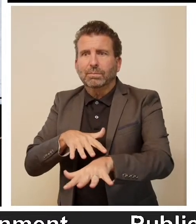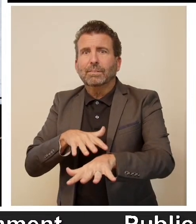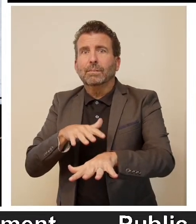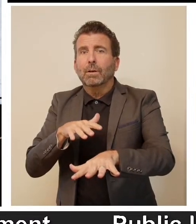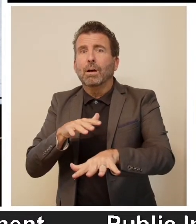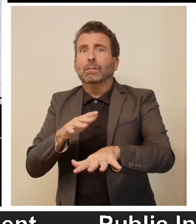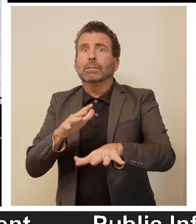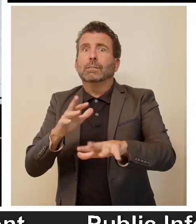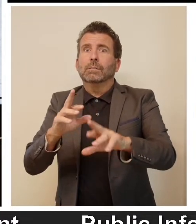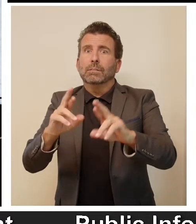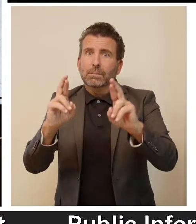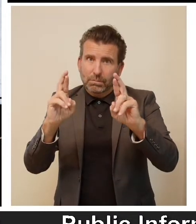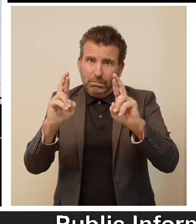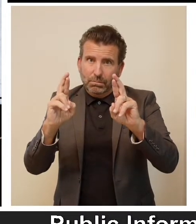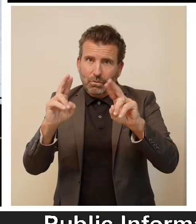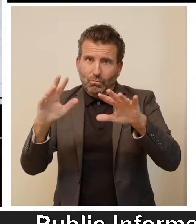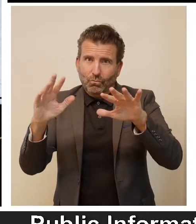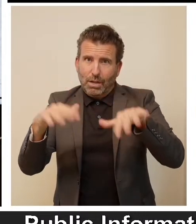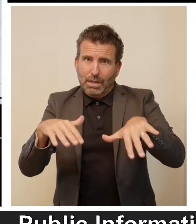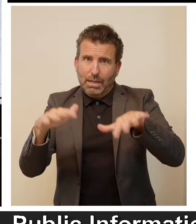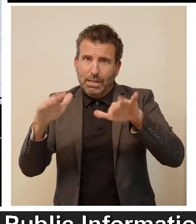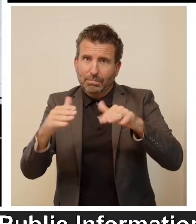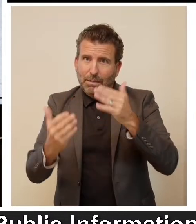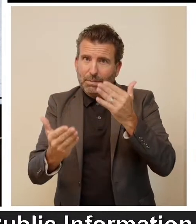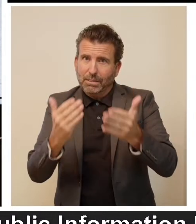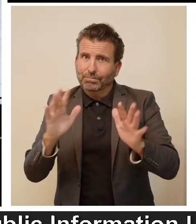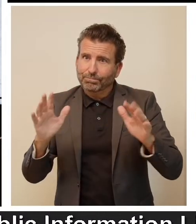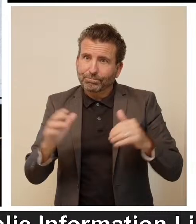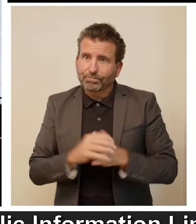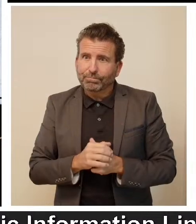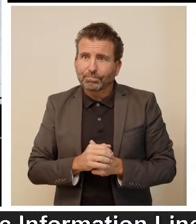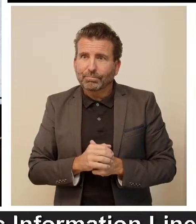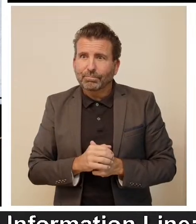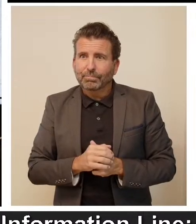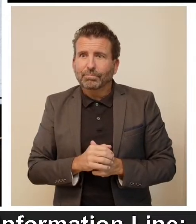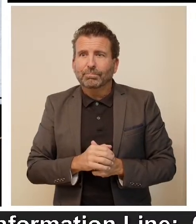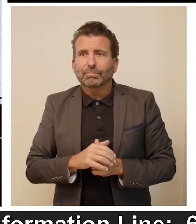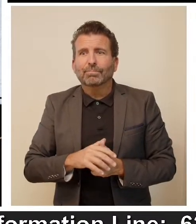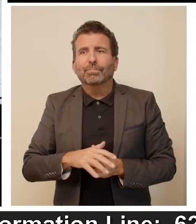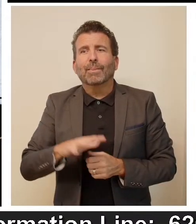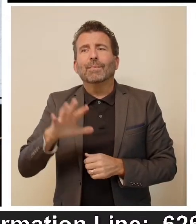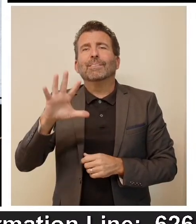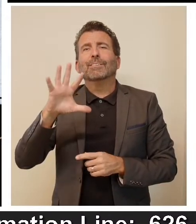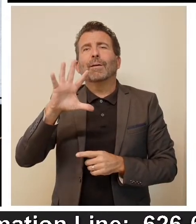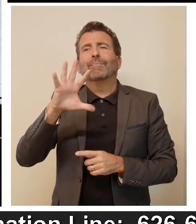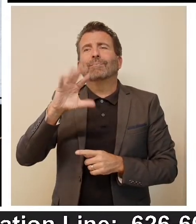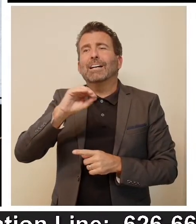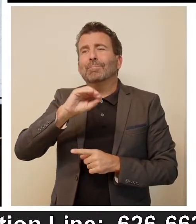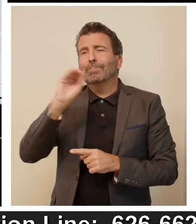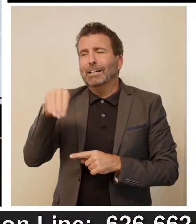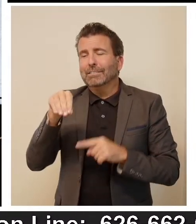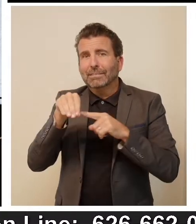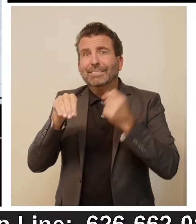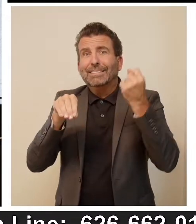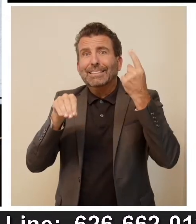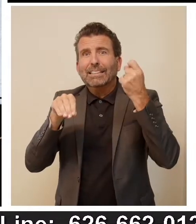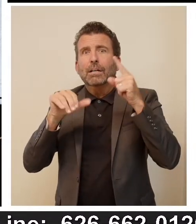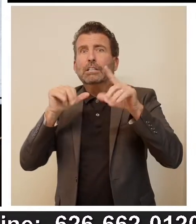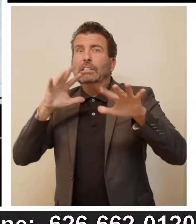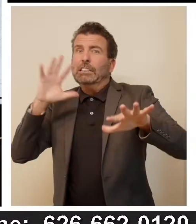much rain. There's about a 50% chance of wetting rain, which is, we define that as a tenth of an inch. And there's about